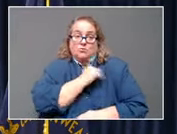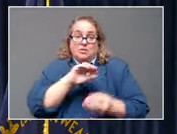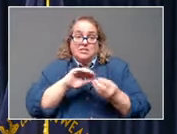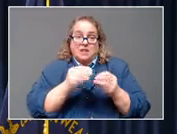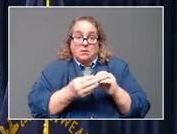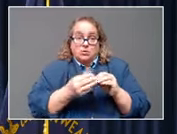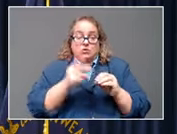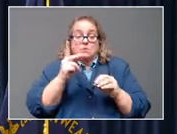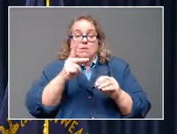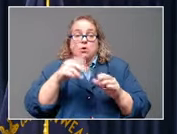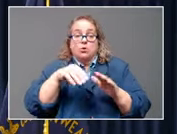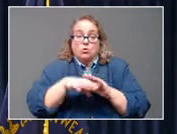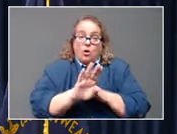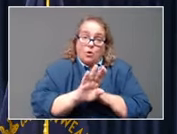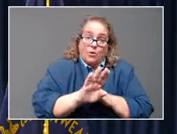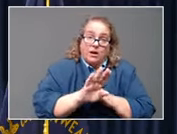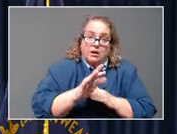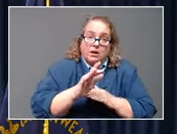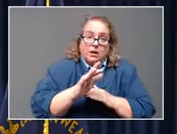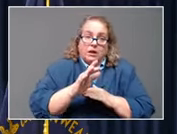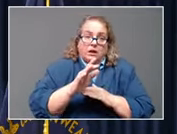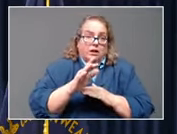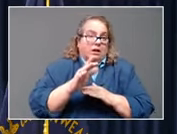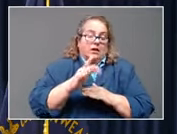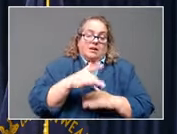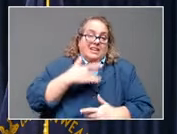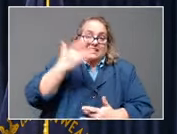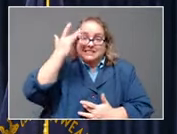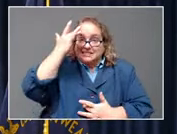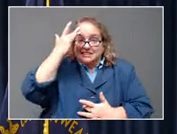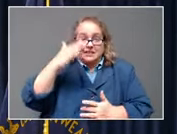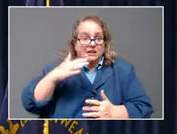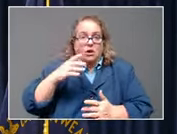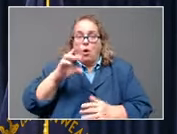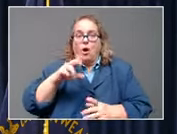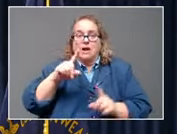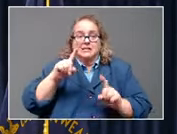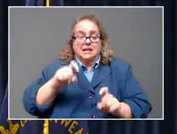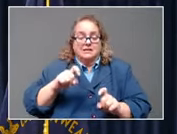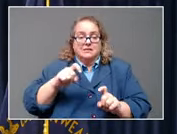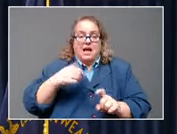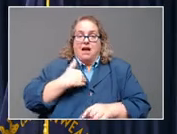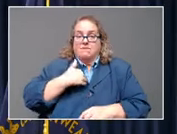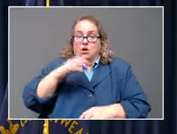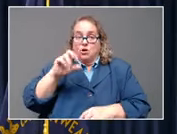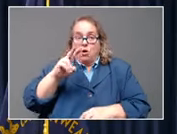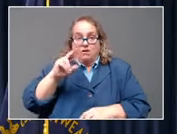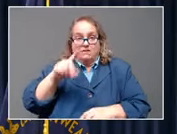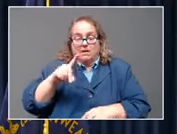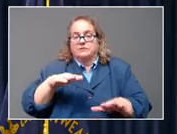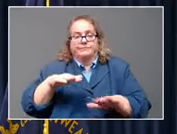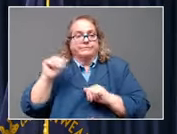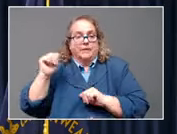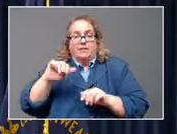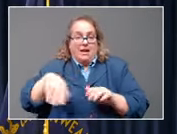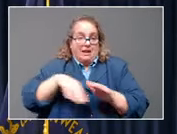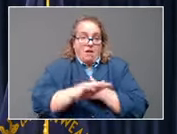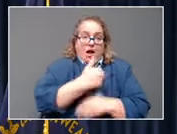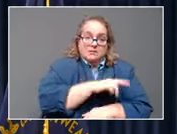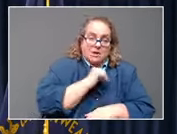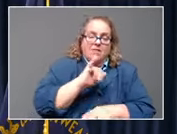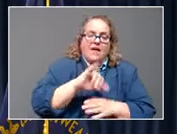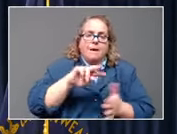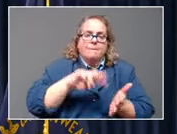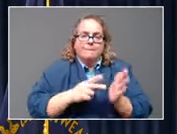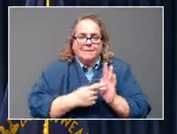sick, or those that are in for other things that test positive for COVID. That's still somebody that is taking up a bed that can infect the